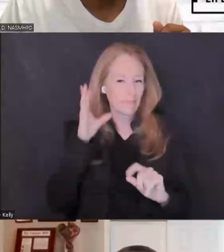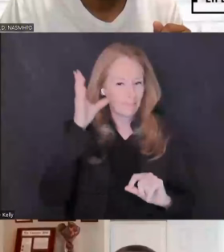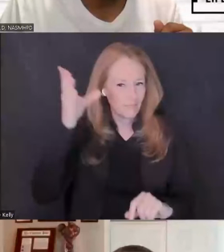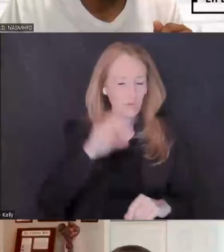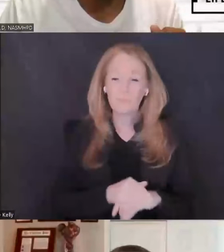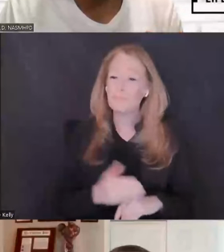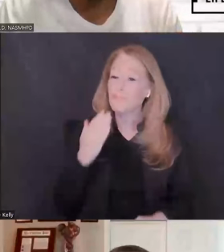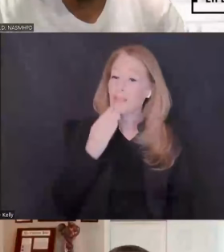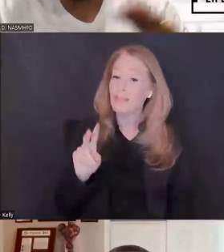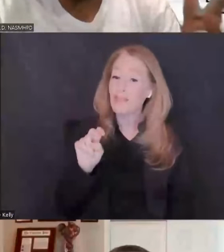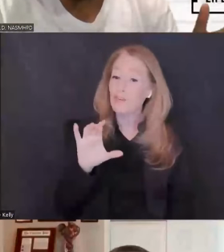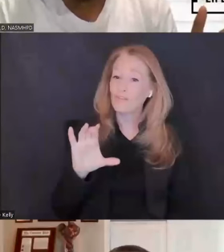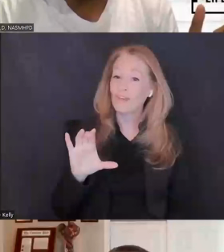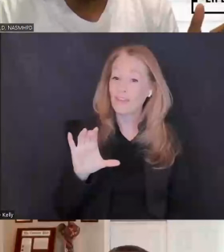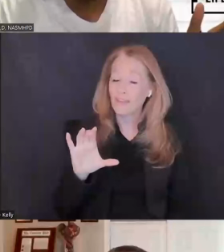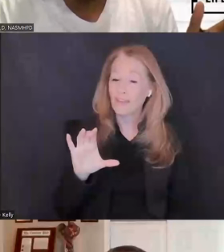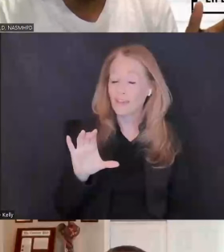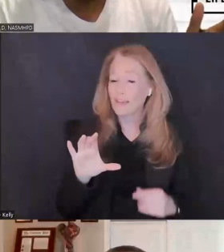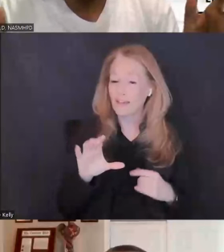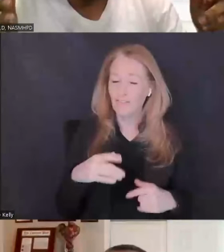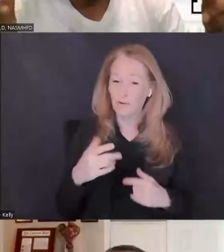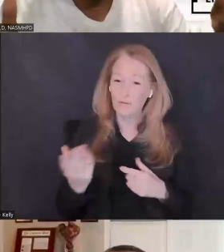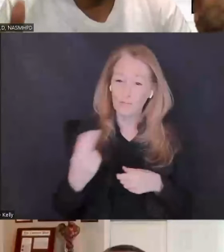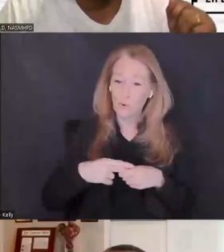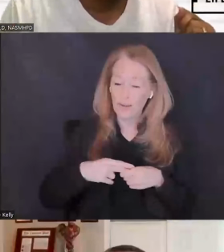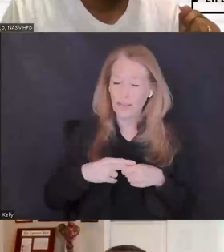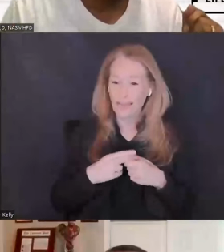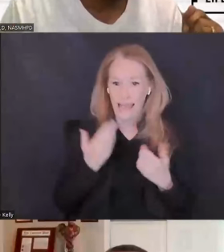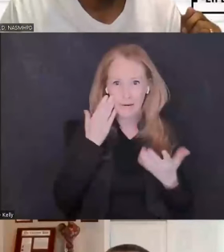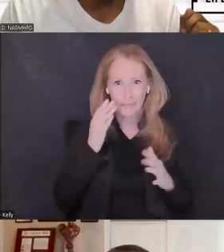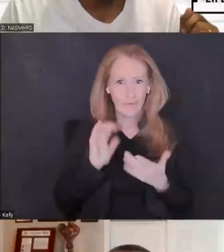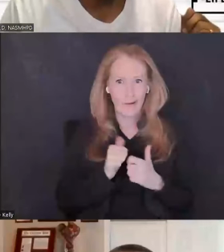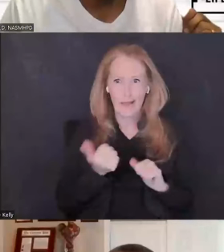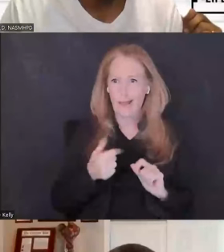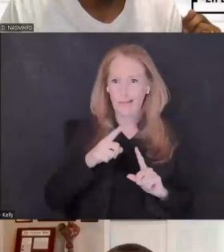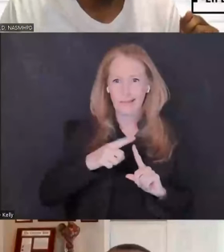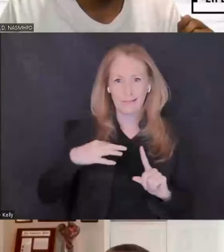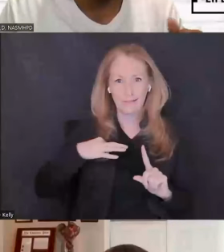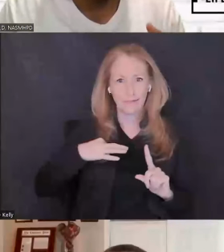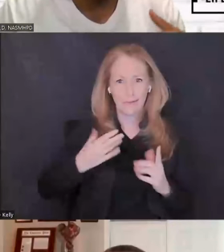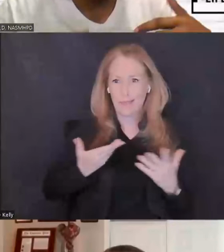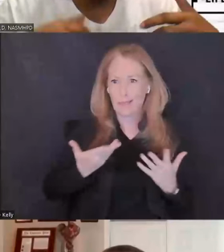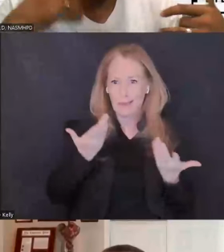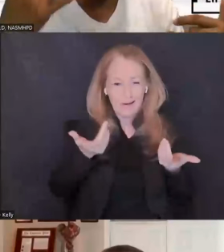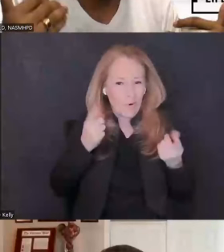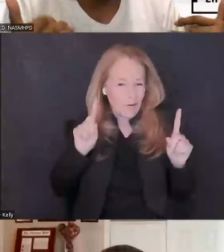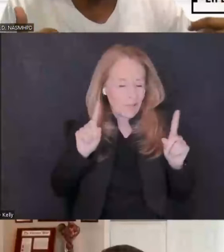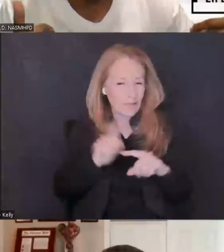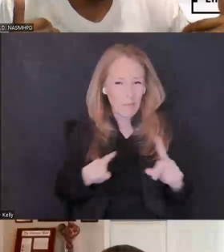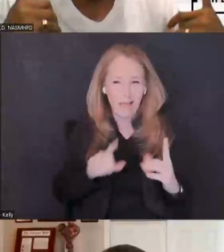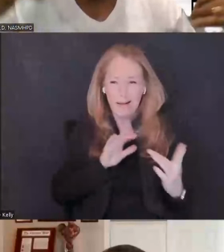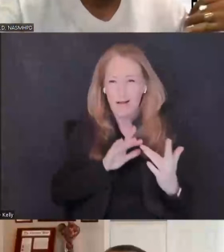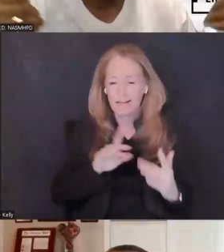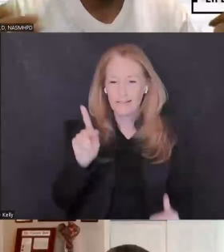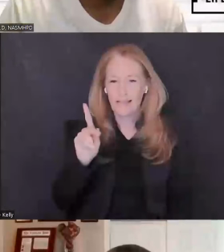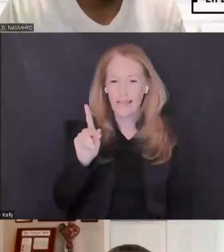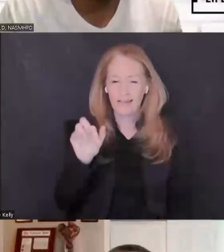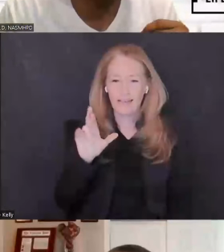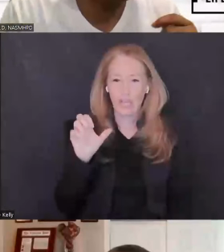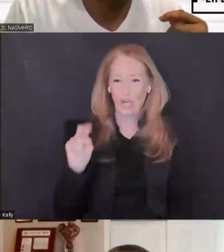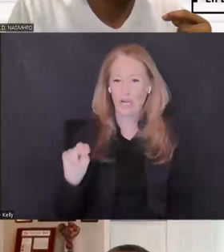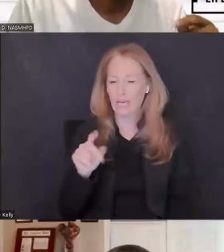part of it. I don't know how the t-shirt thing works out for you, but just get in touch with Karen and maybe you can get a hoodie this time or a hat